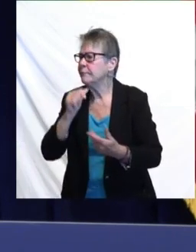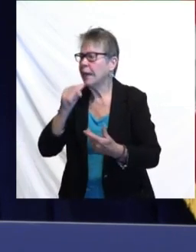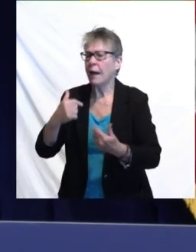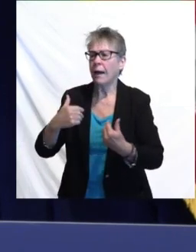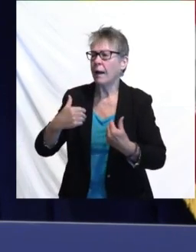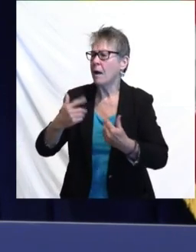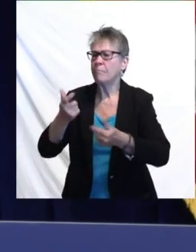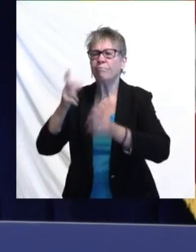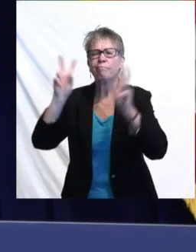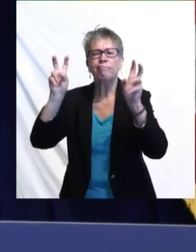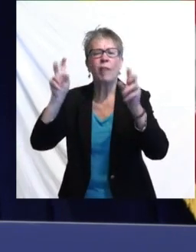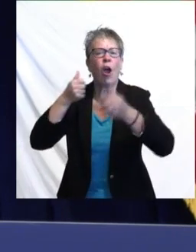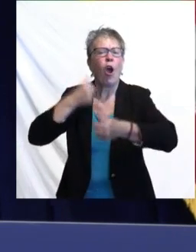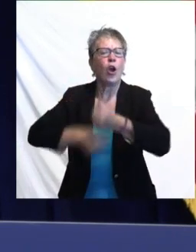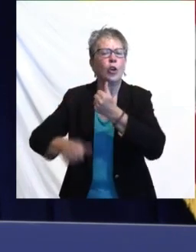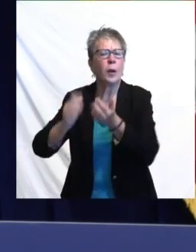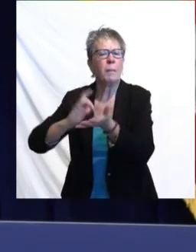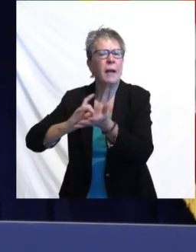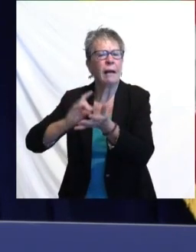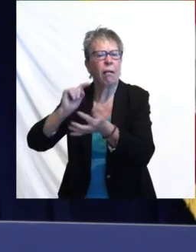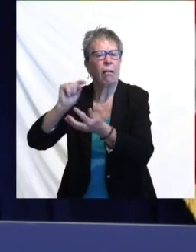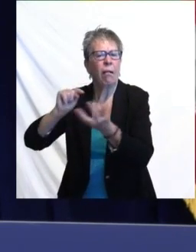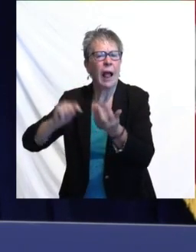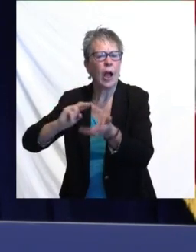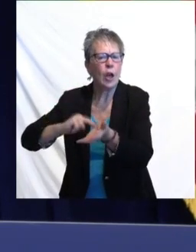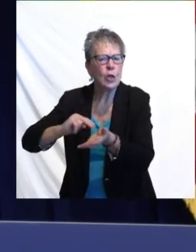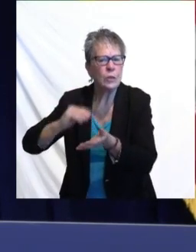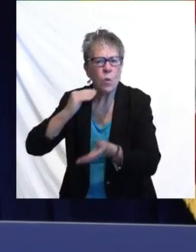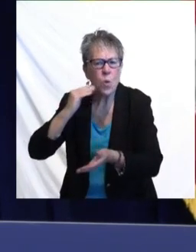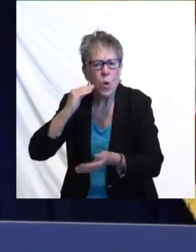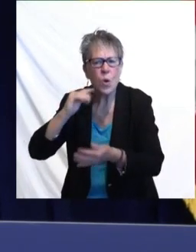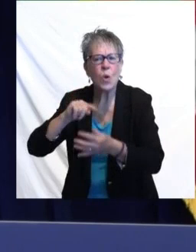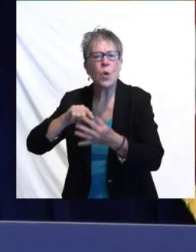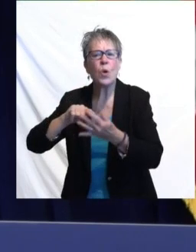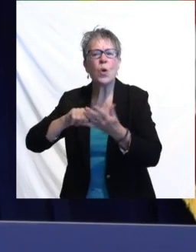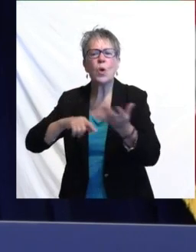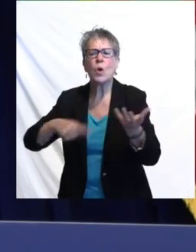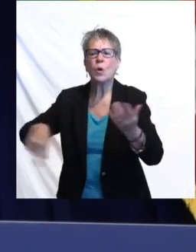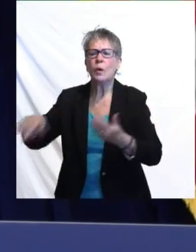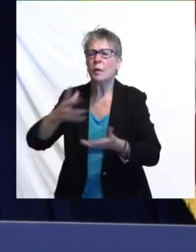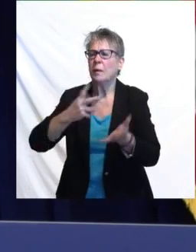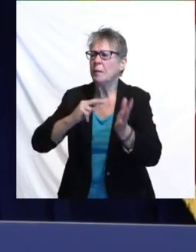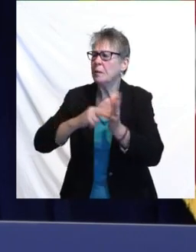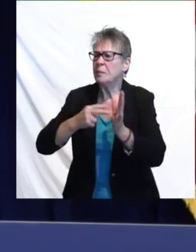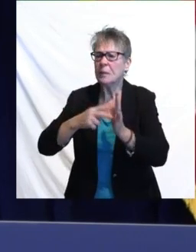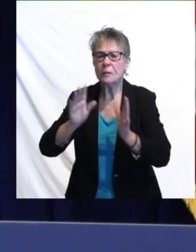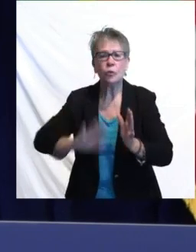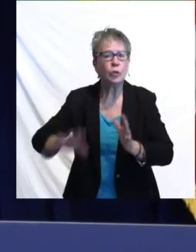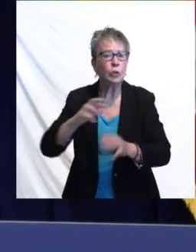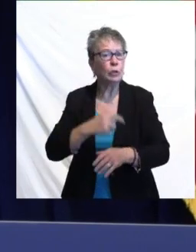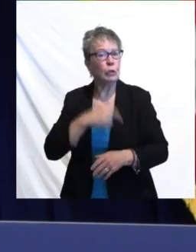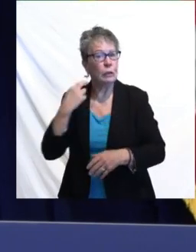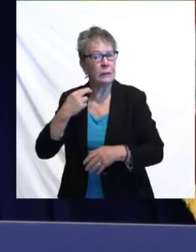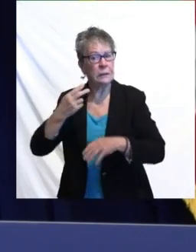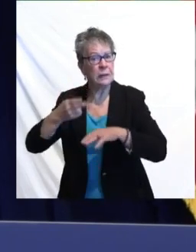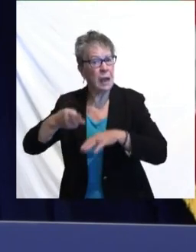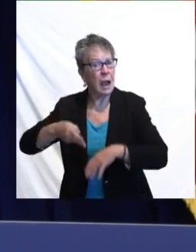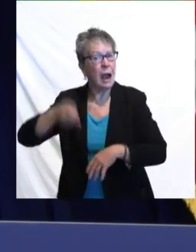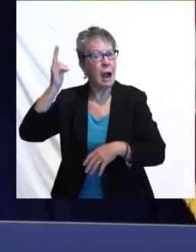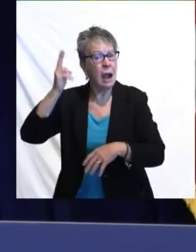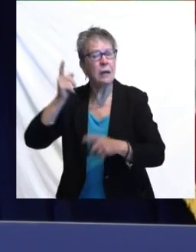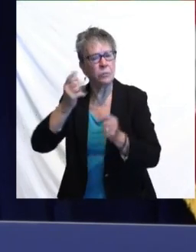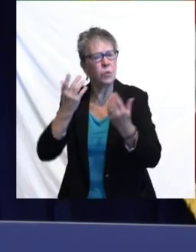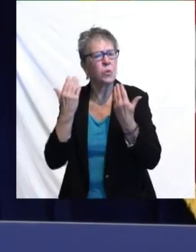overweight or obesity, that's BMI over 25 or over 30, or you are a current